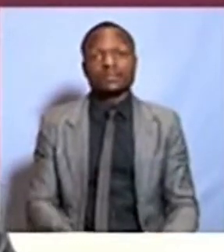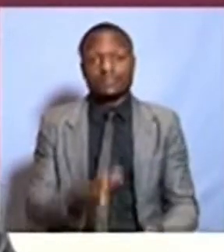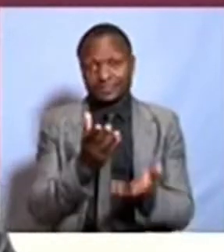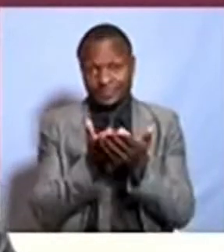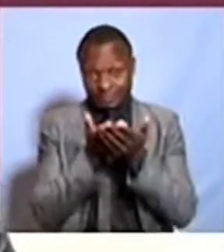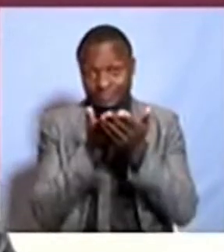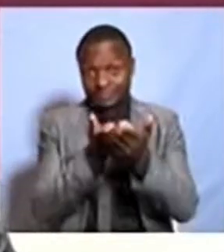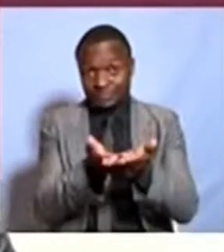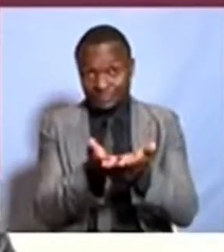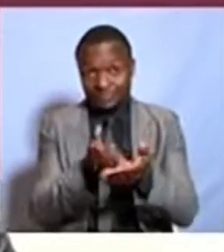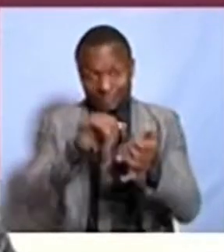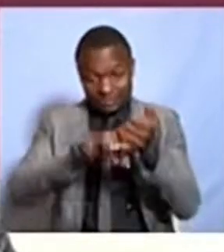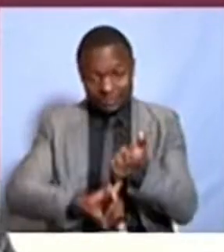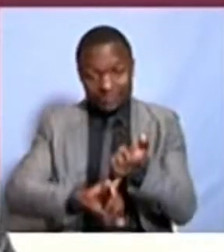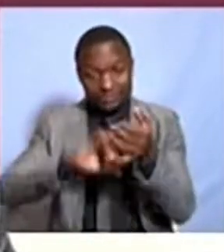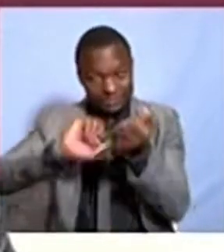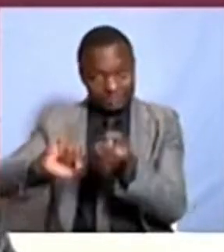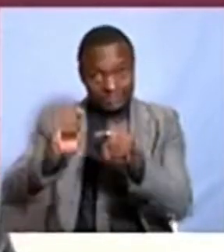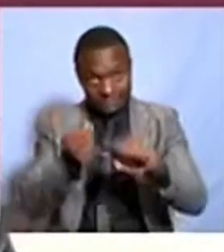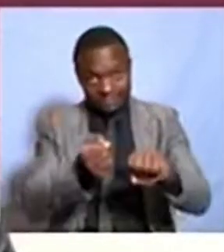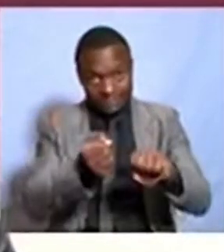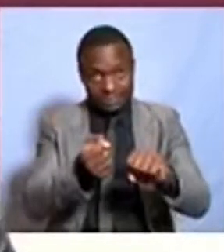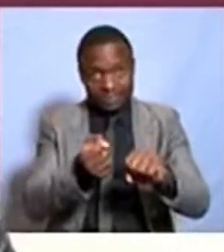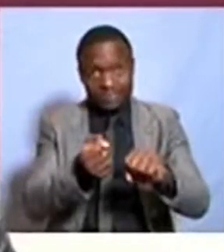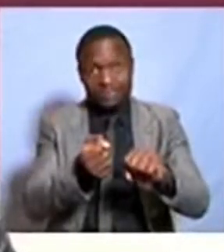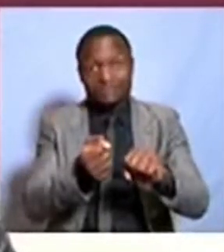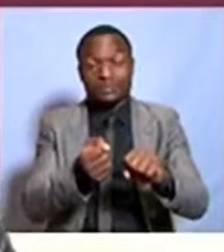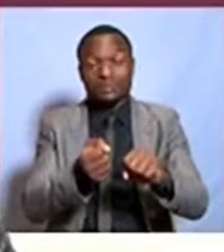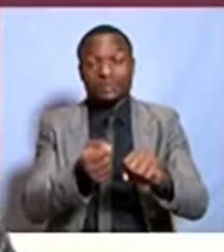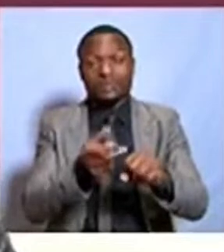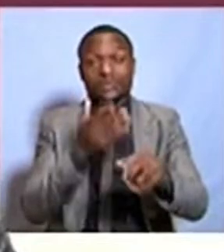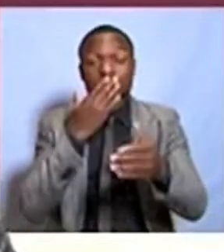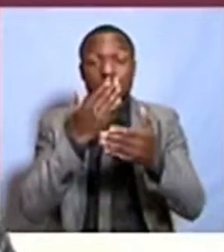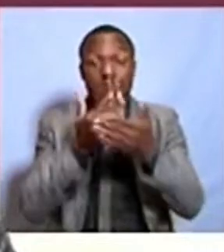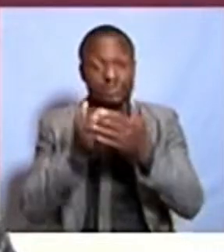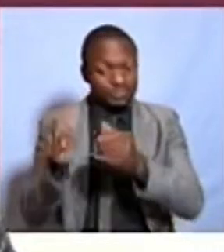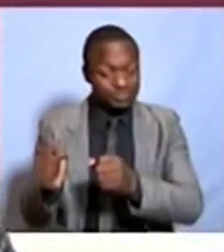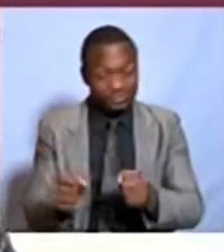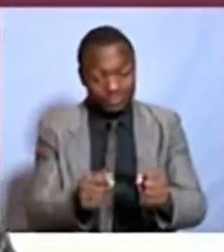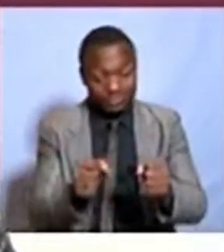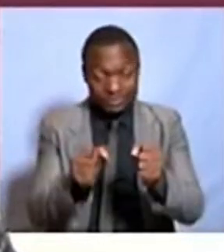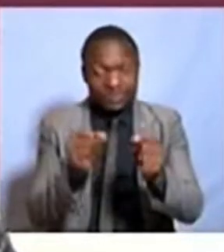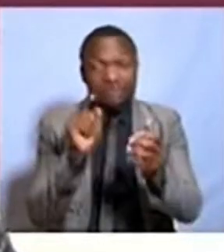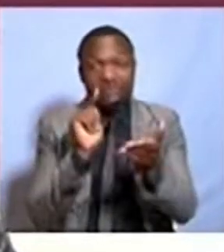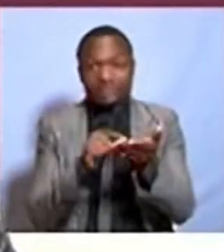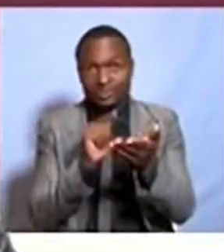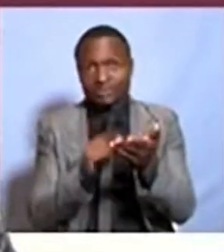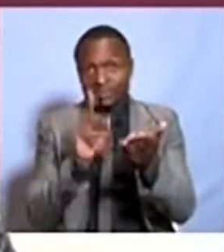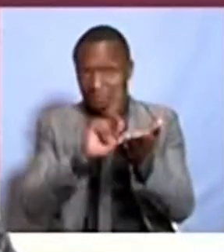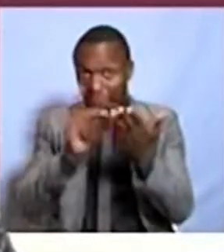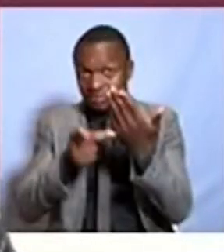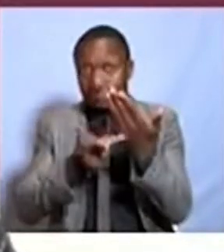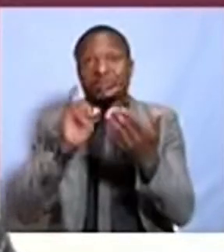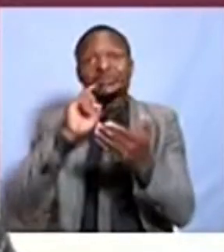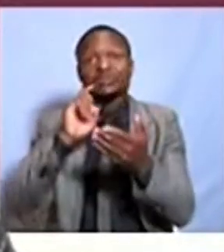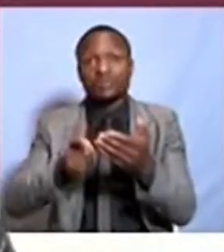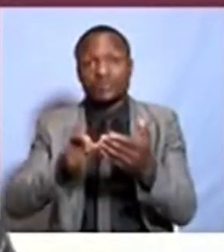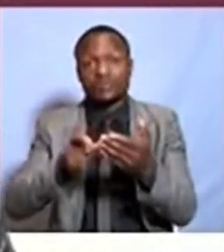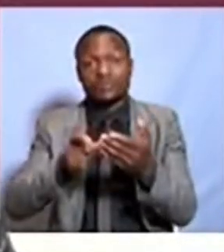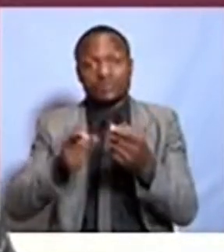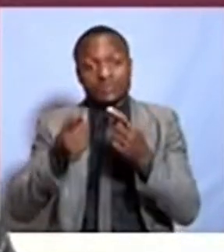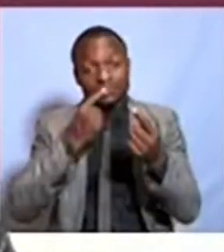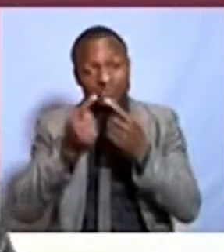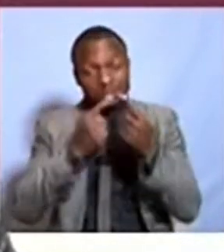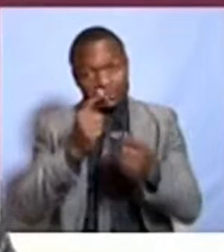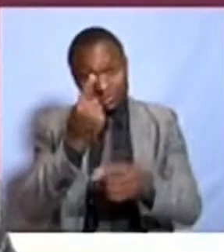submission, that social protection is also a multidimensional system, and these programs should be able to speak to one